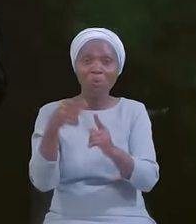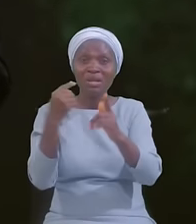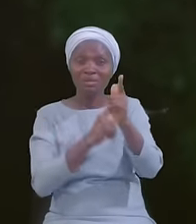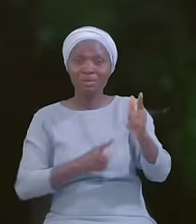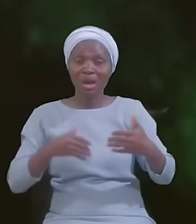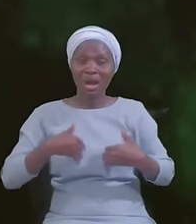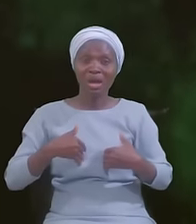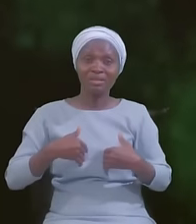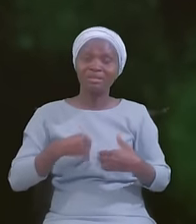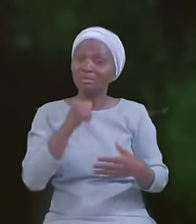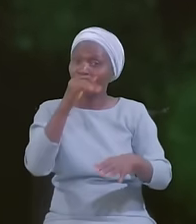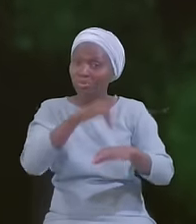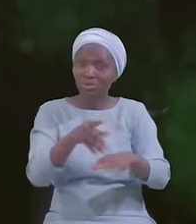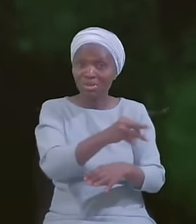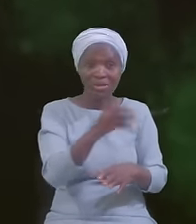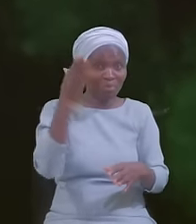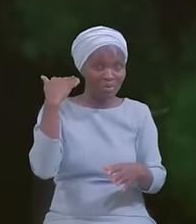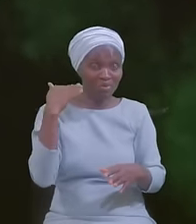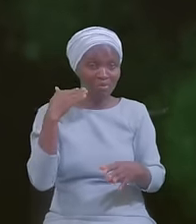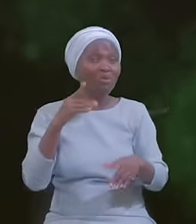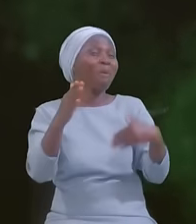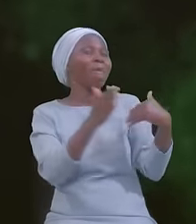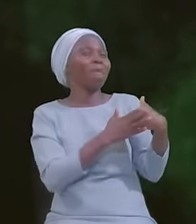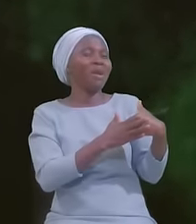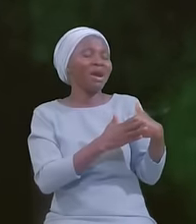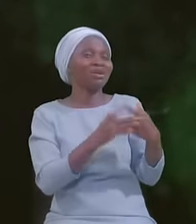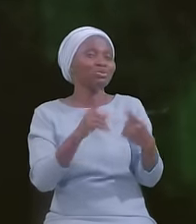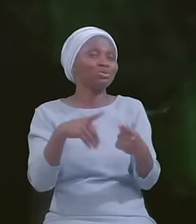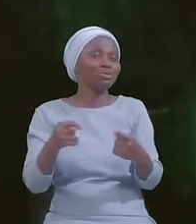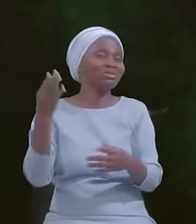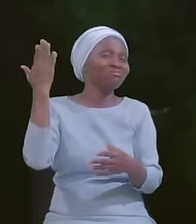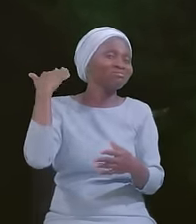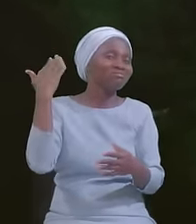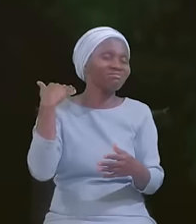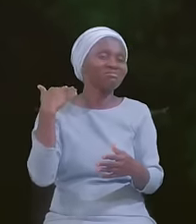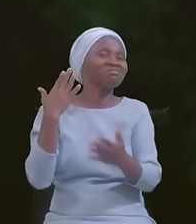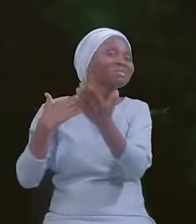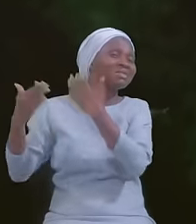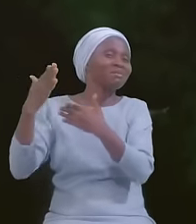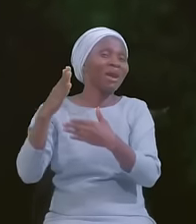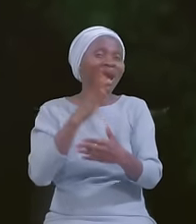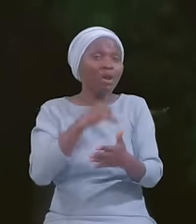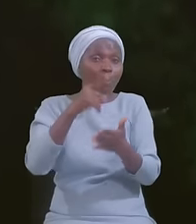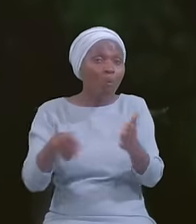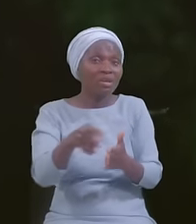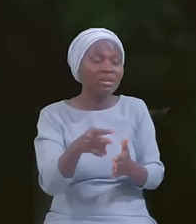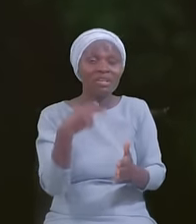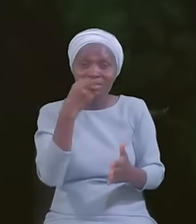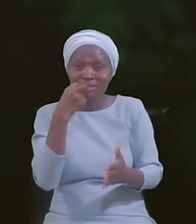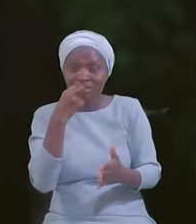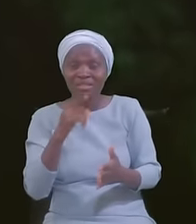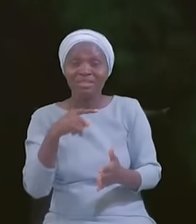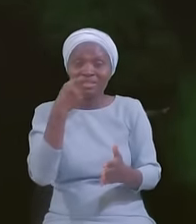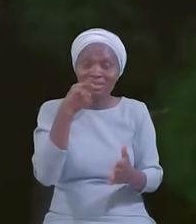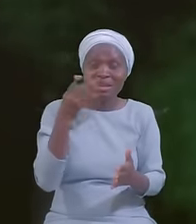had not touched them. They go back to the past and the things they used to say and the things they used